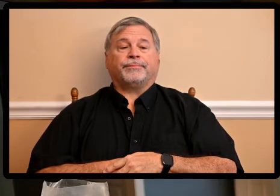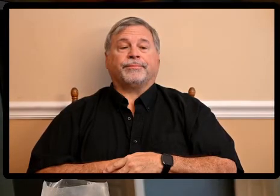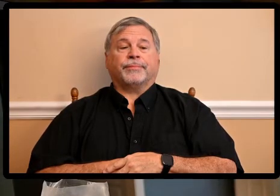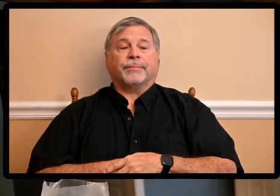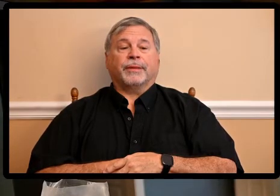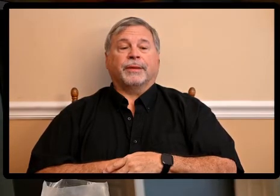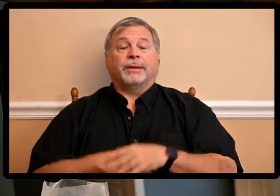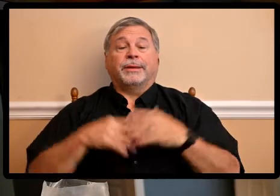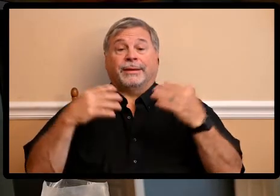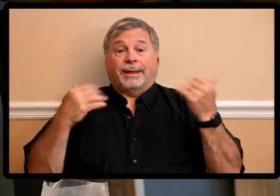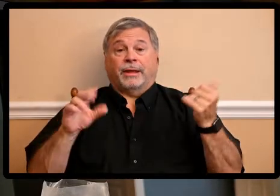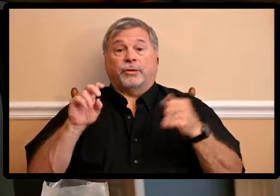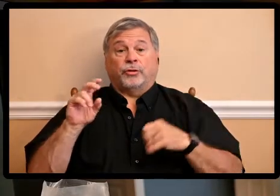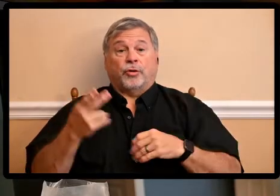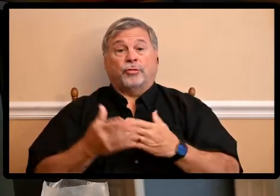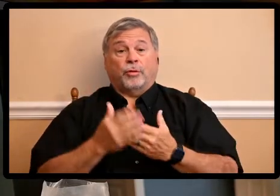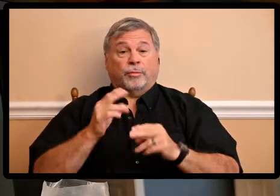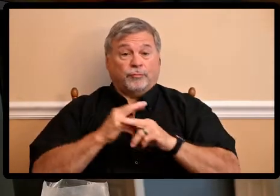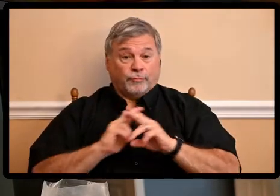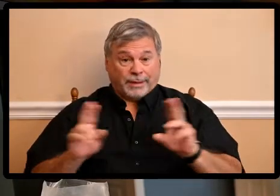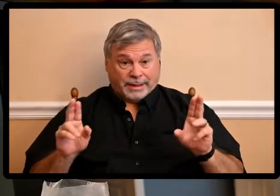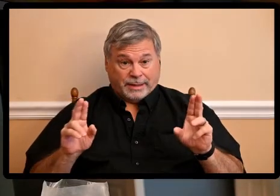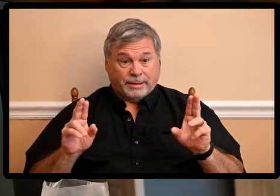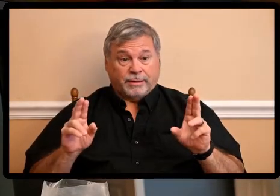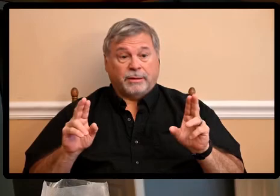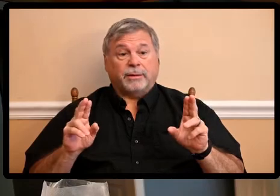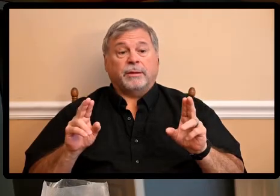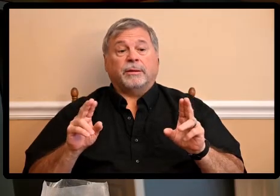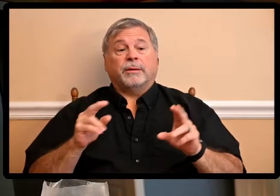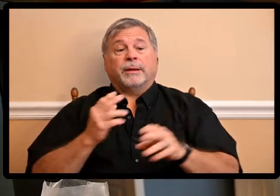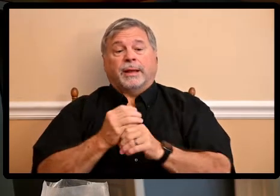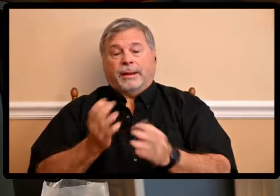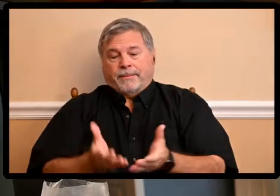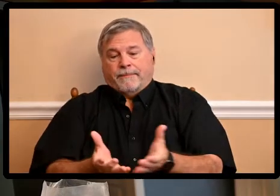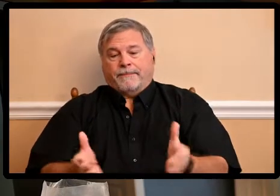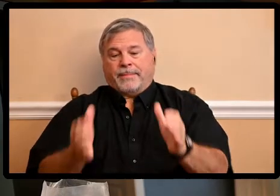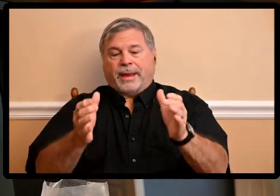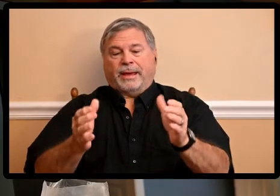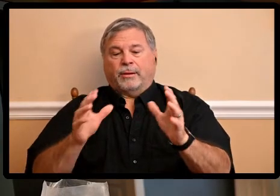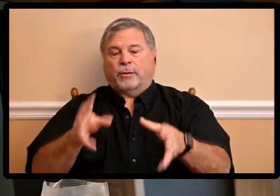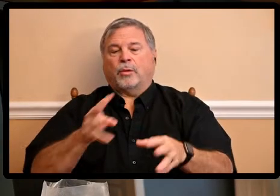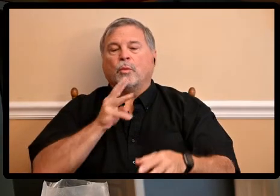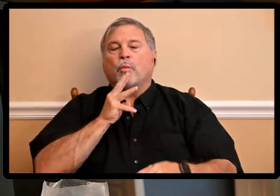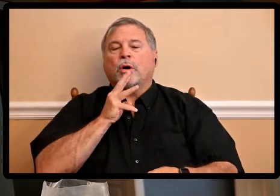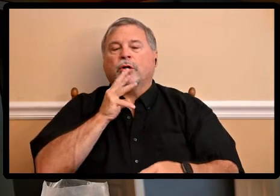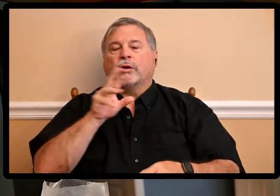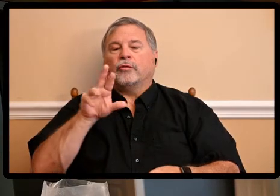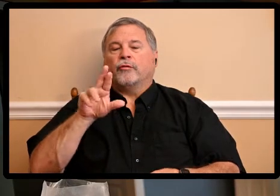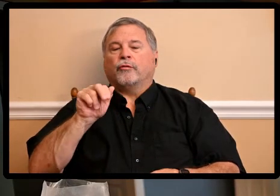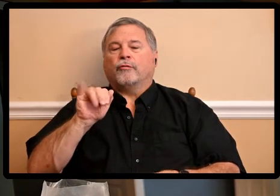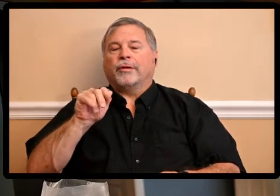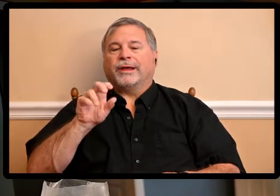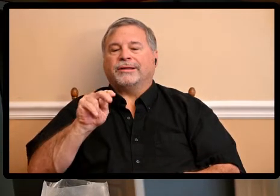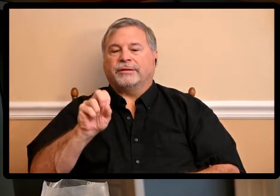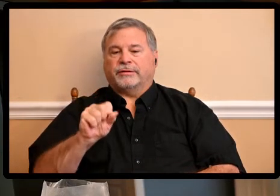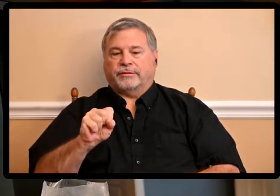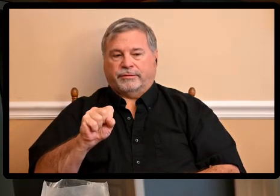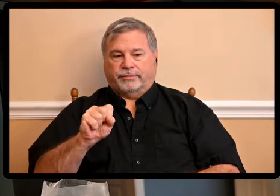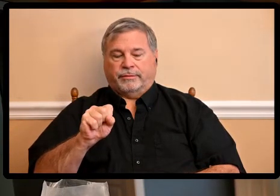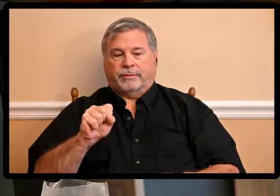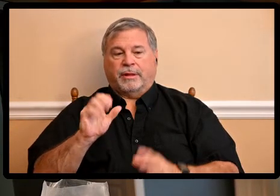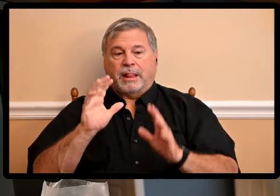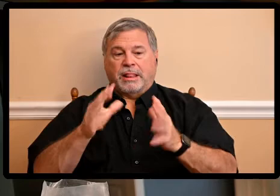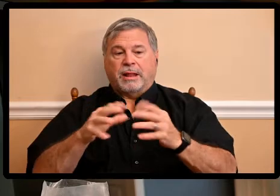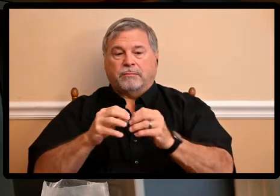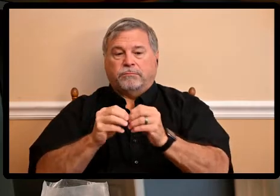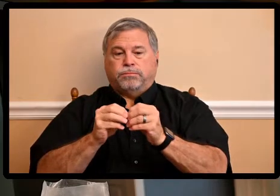Now that our dough is just about ready, we're going to take a saucepan, put a little bit of water in it, put some raisins in it, let them plump up a